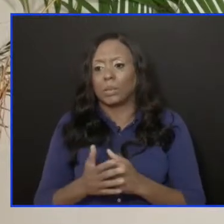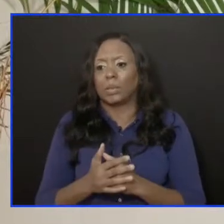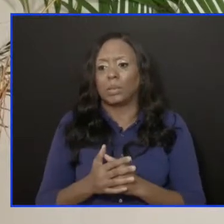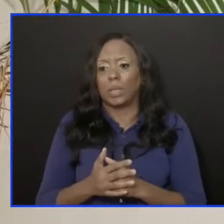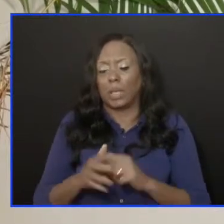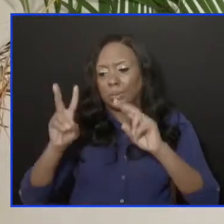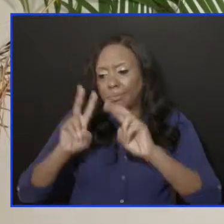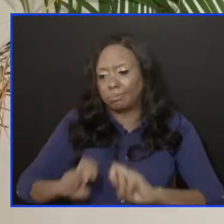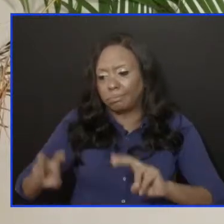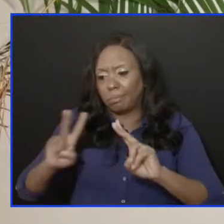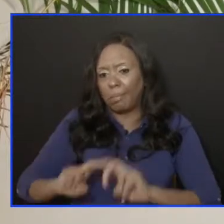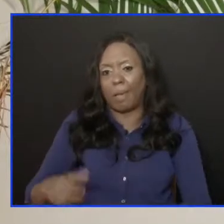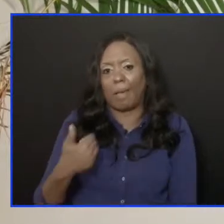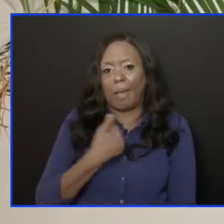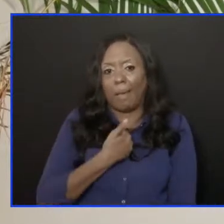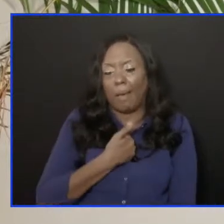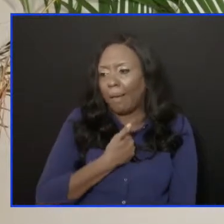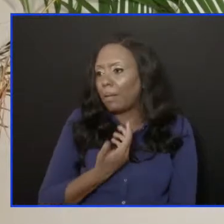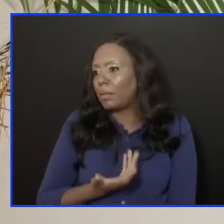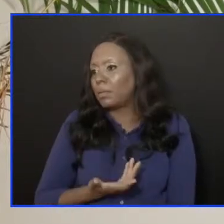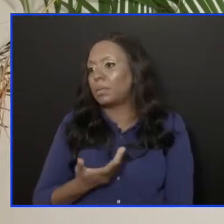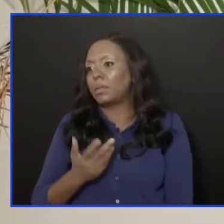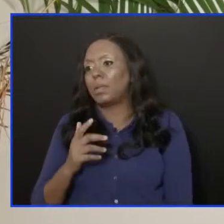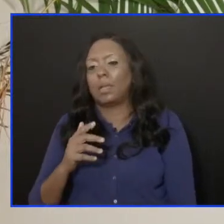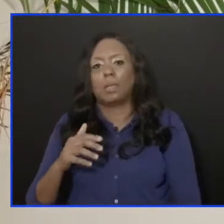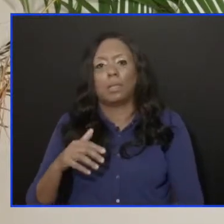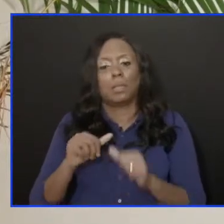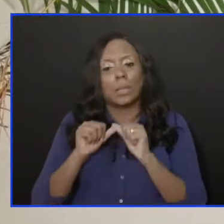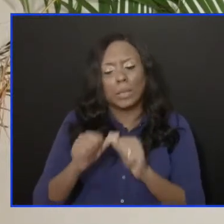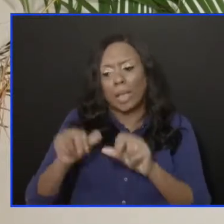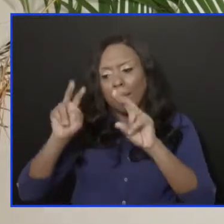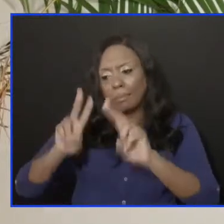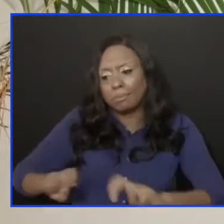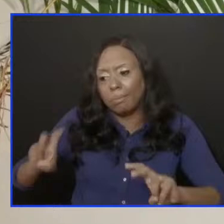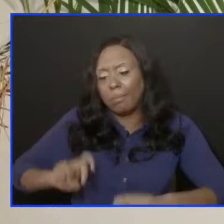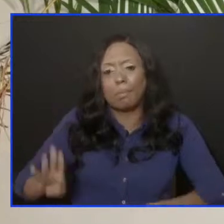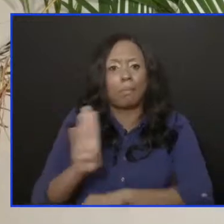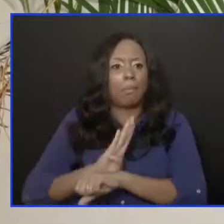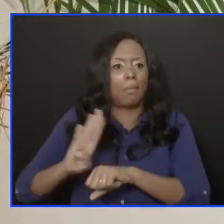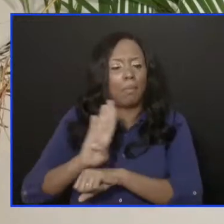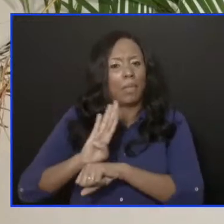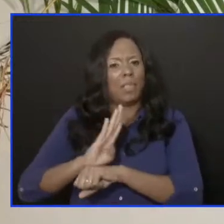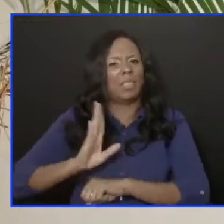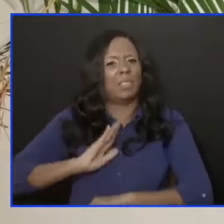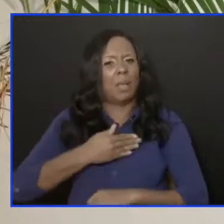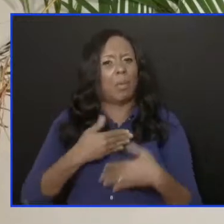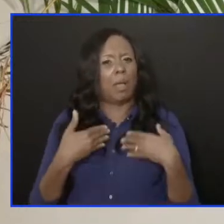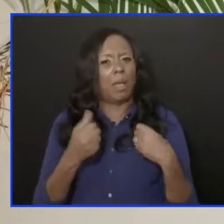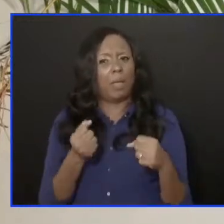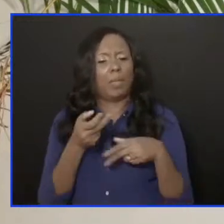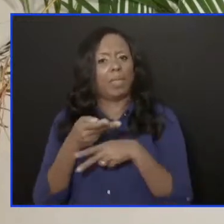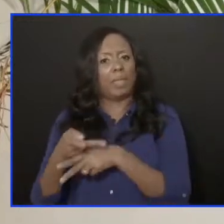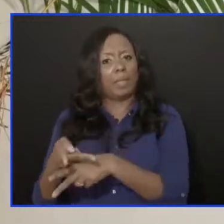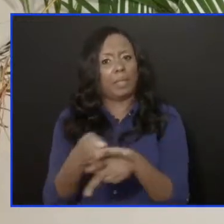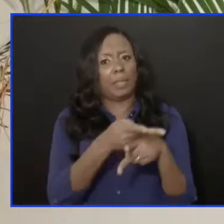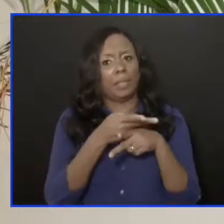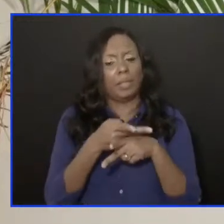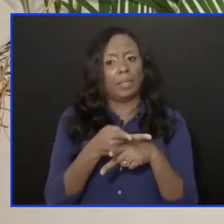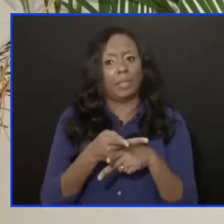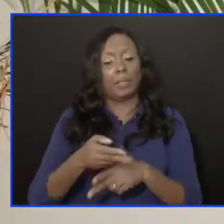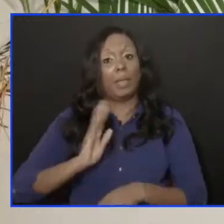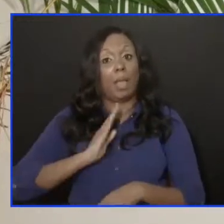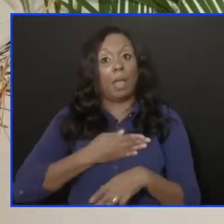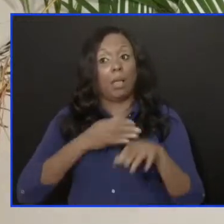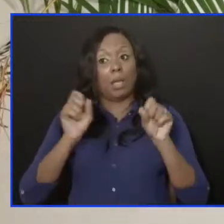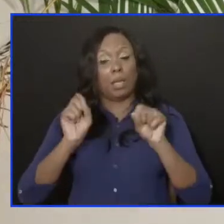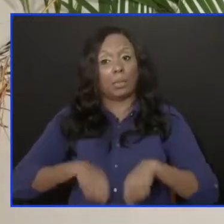at in terms of our capacity, in terms of our health care, our ability to speak